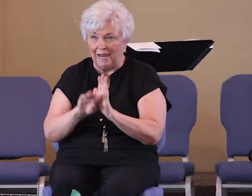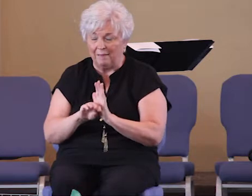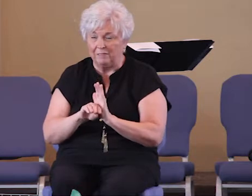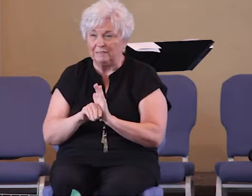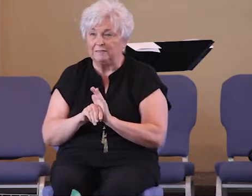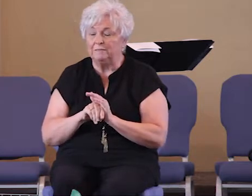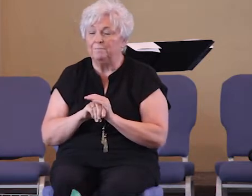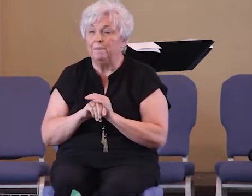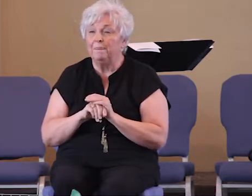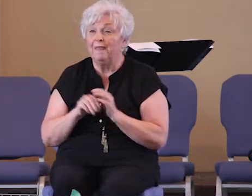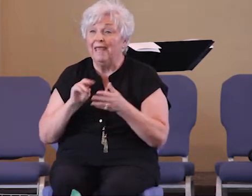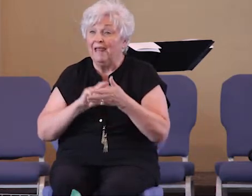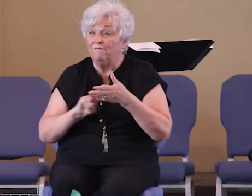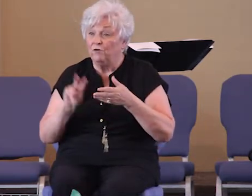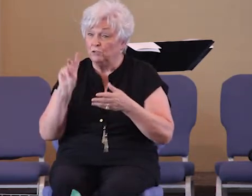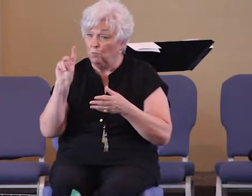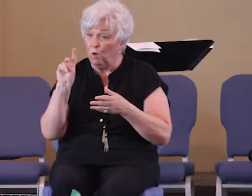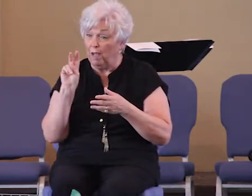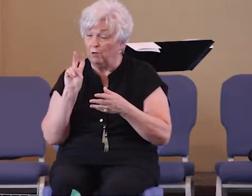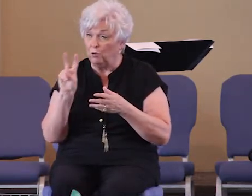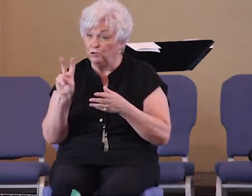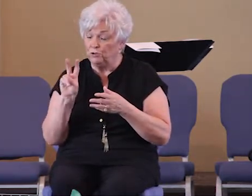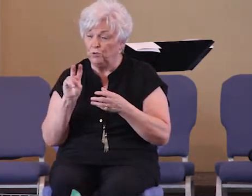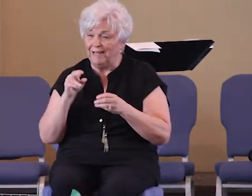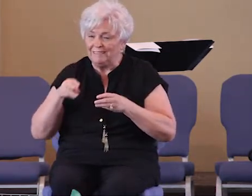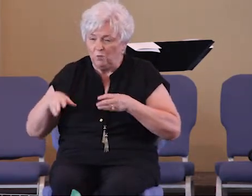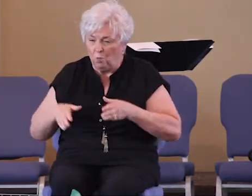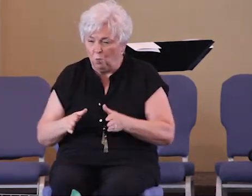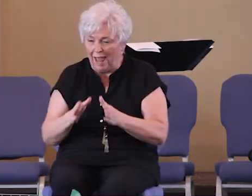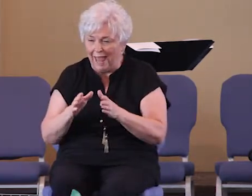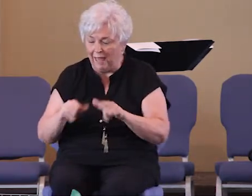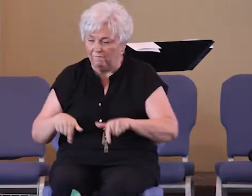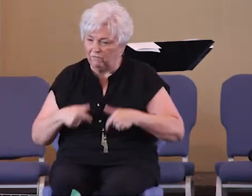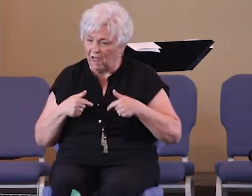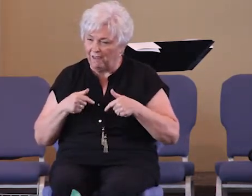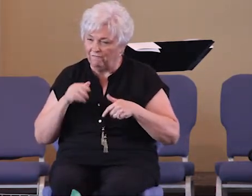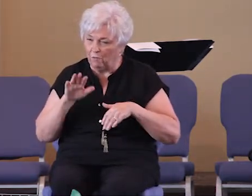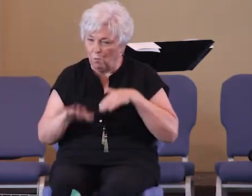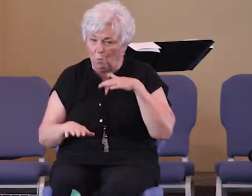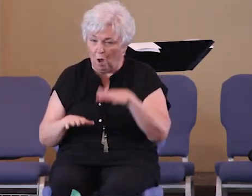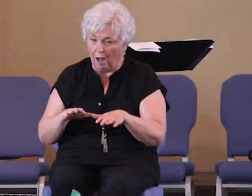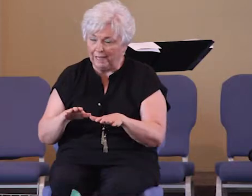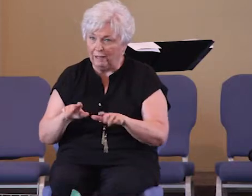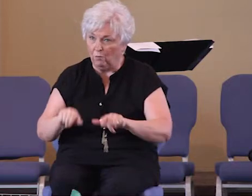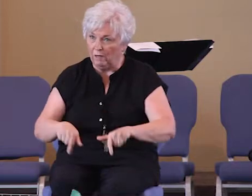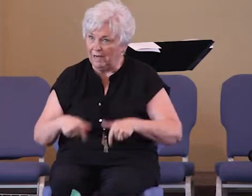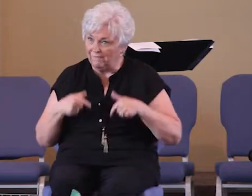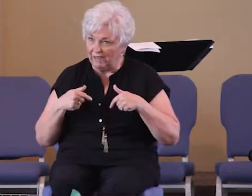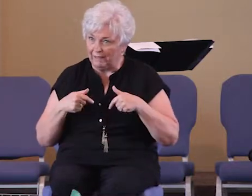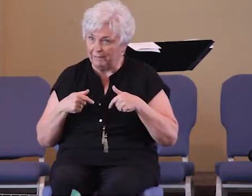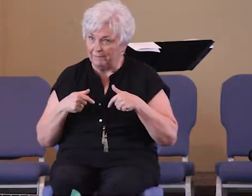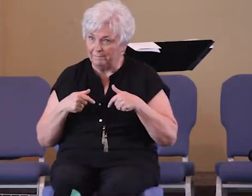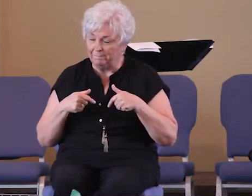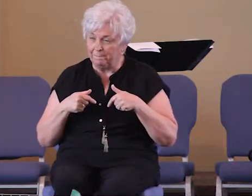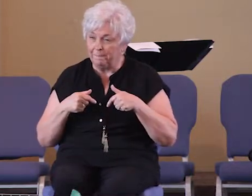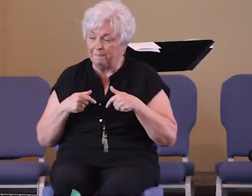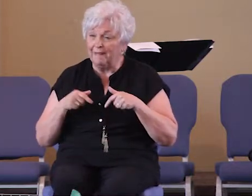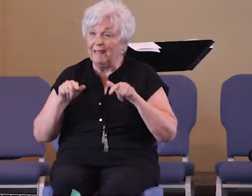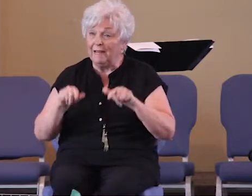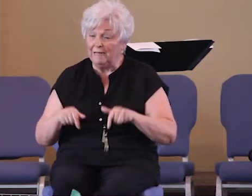it's a way of life. It's a way of walking. It's a way of living. It's living in the ways and manners of